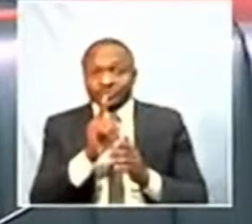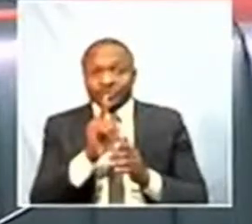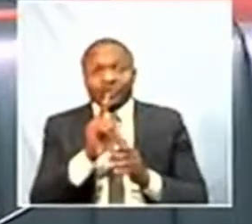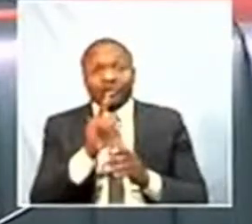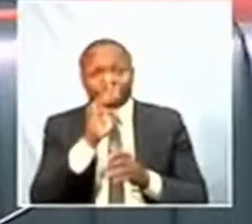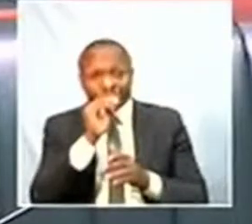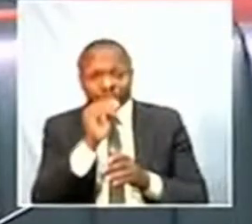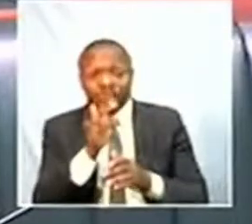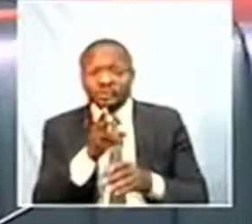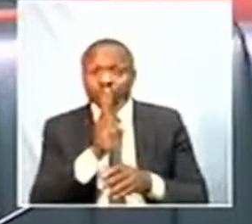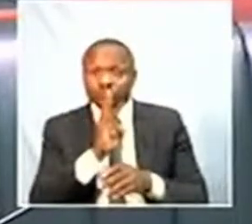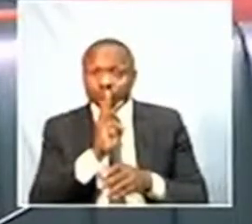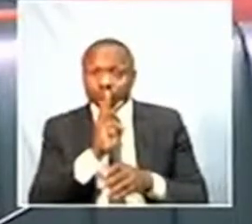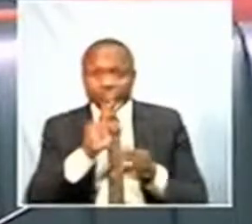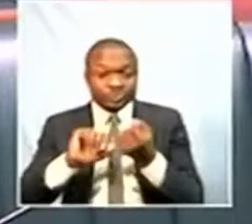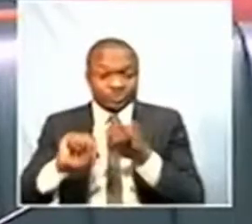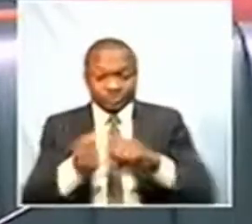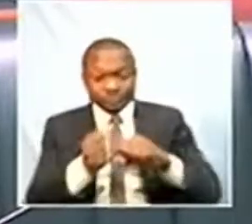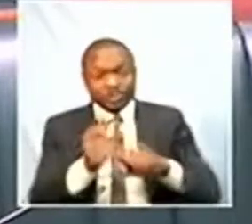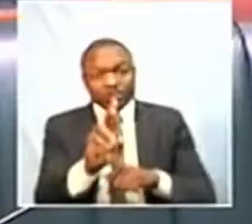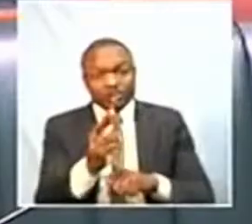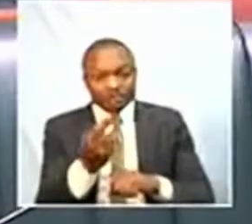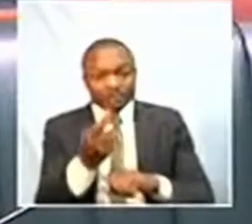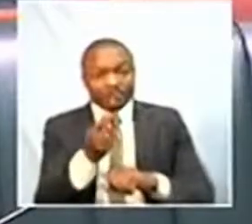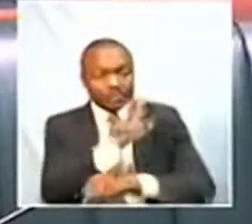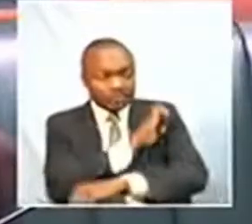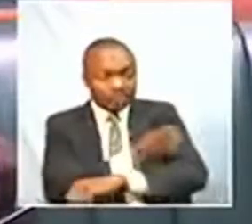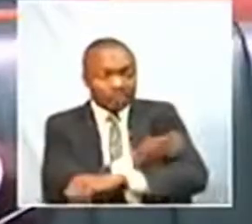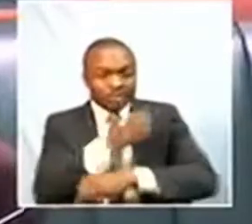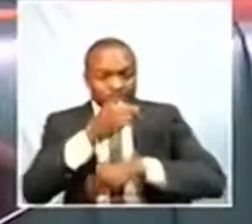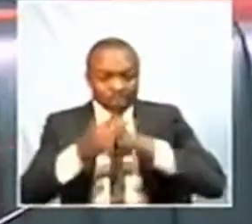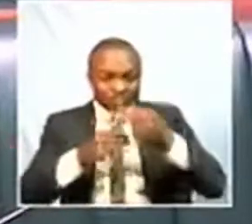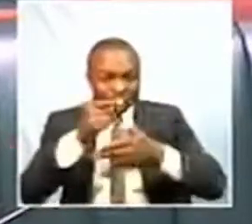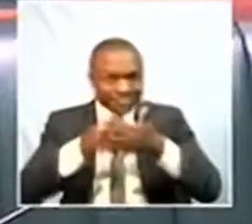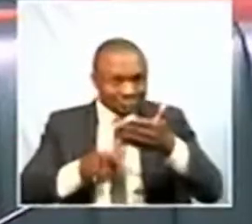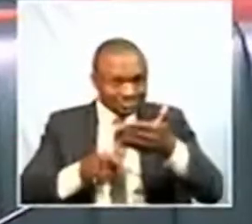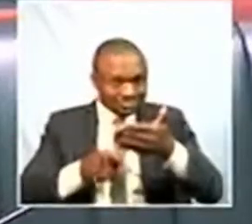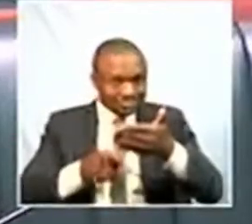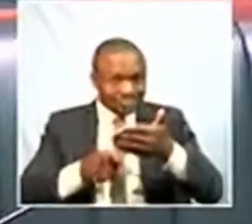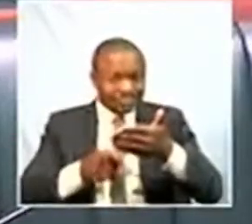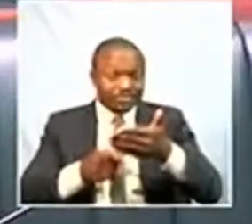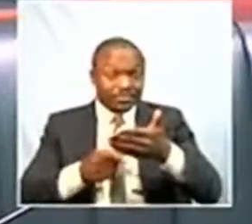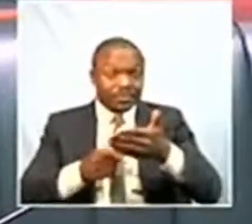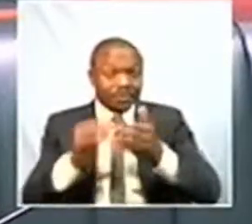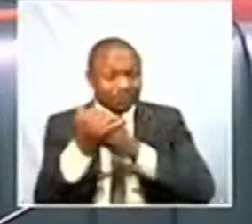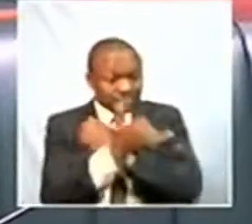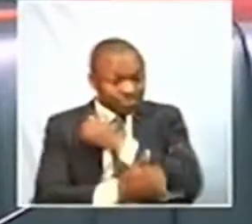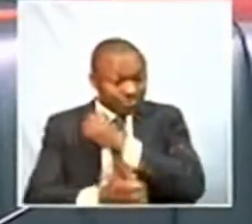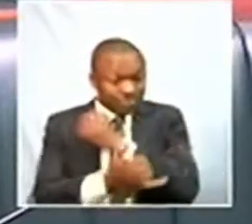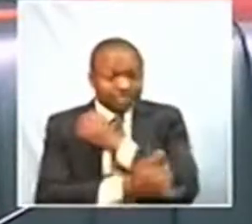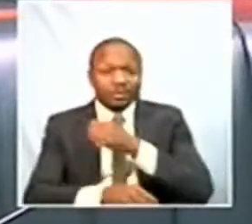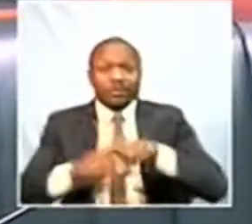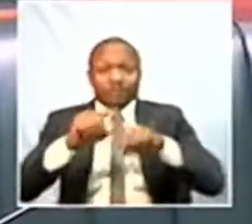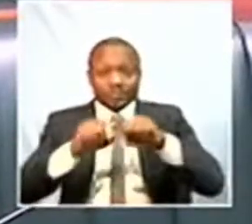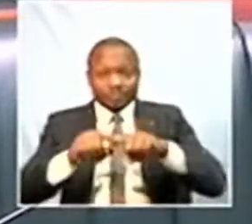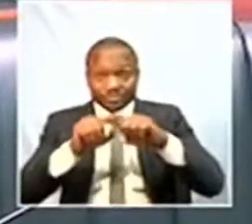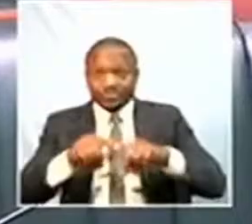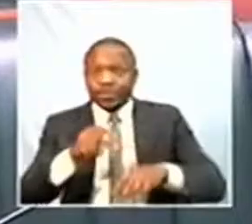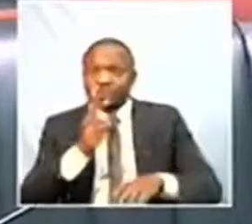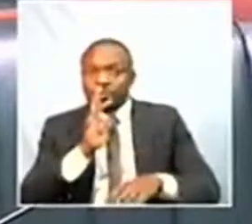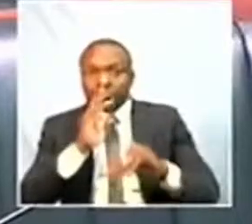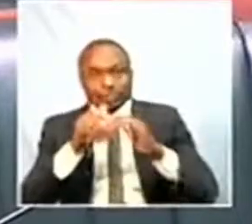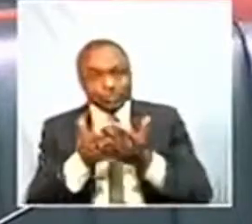of water conservation and renewable energy. What do I mean? Madam Speaker, we surely know to say our country is very dependent on water.